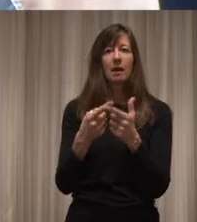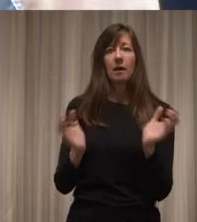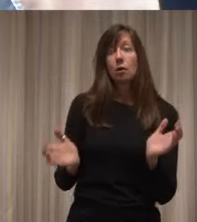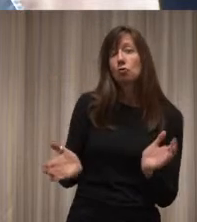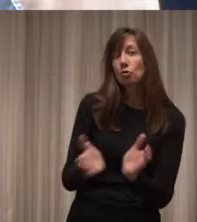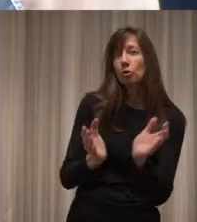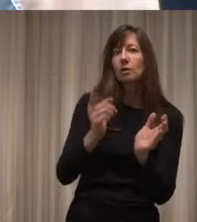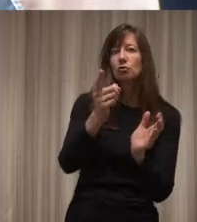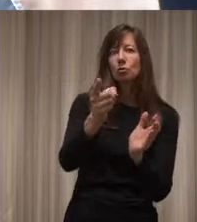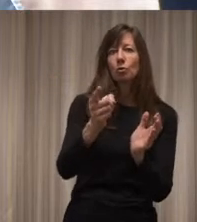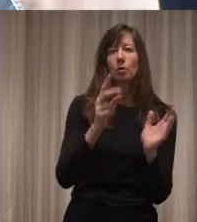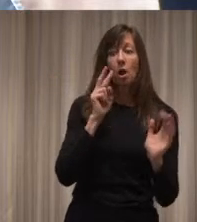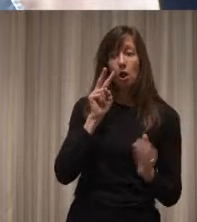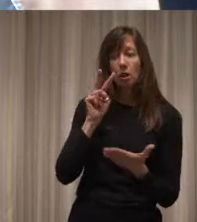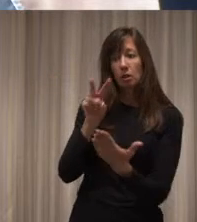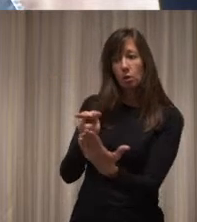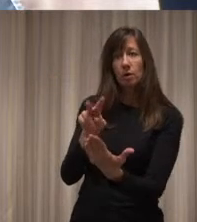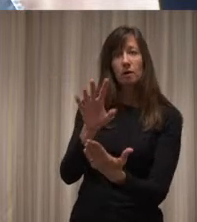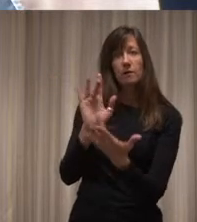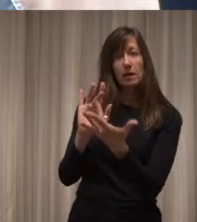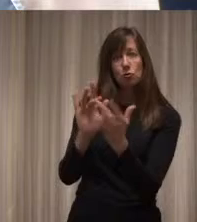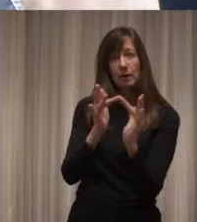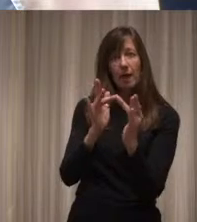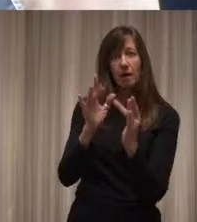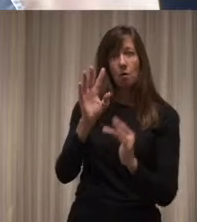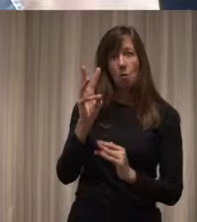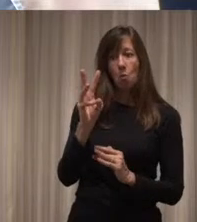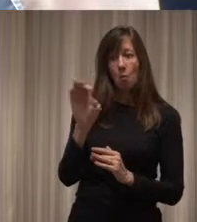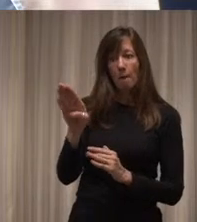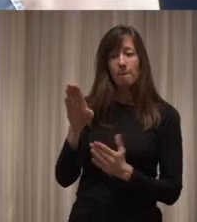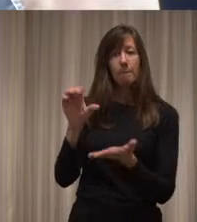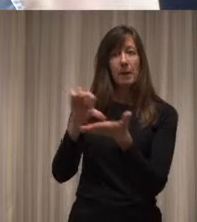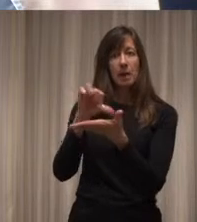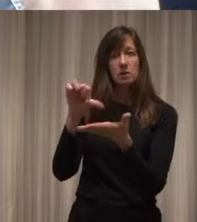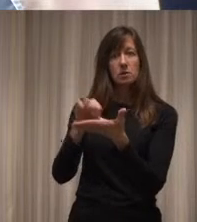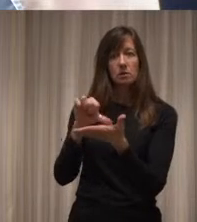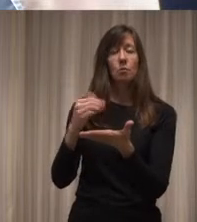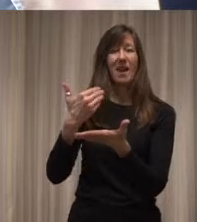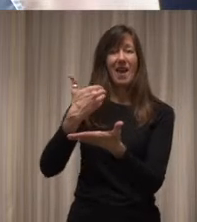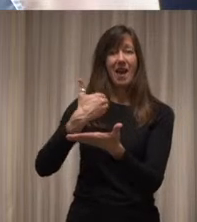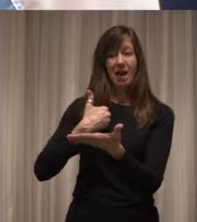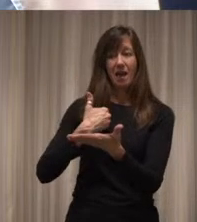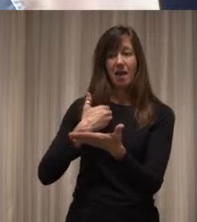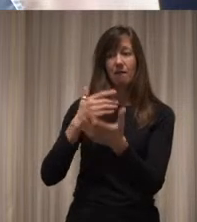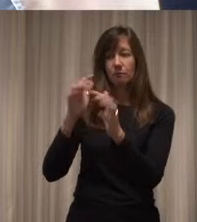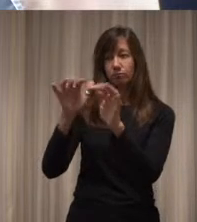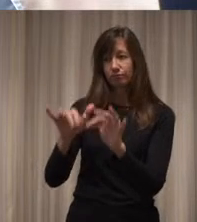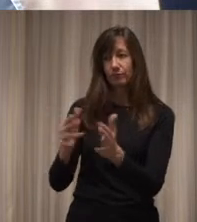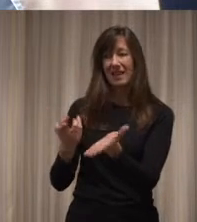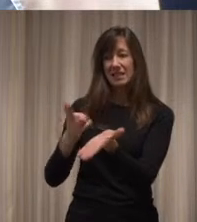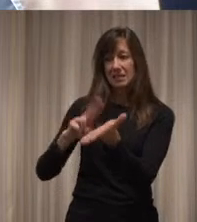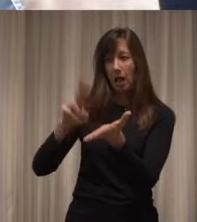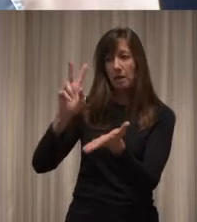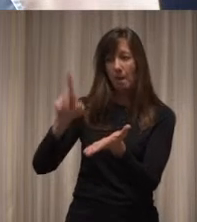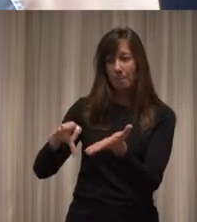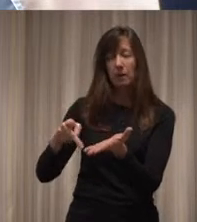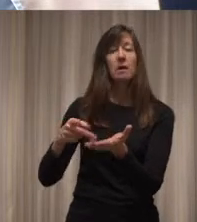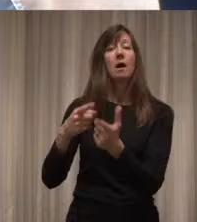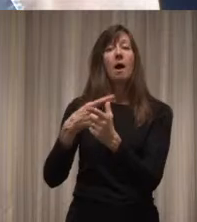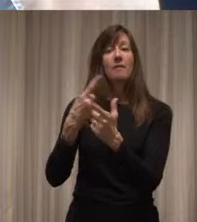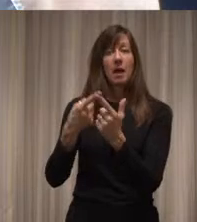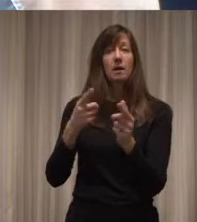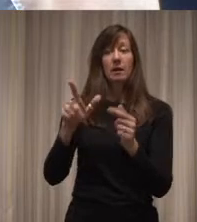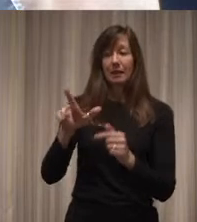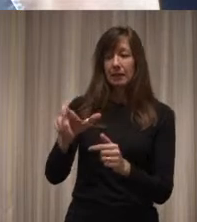up to make sure that we have your information so that we can be proactively letting you know when you're eligible.